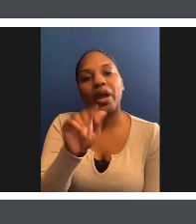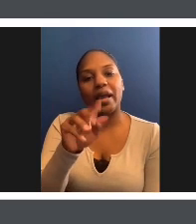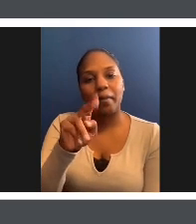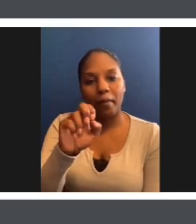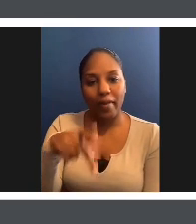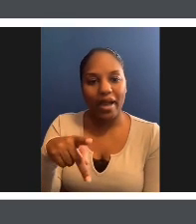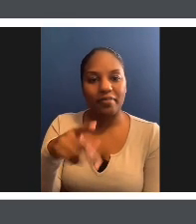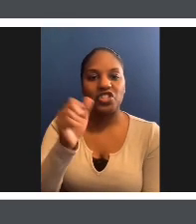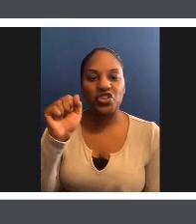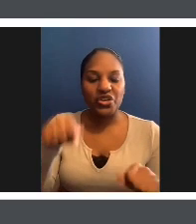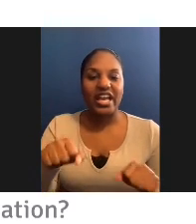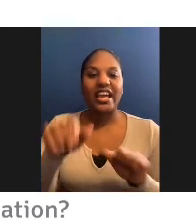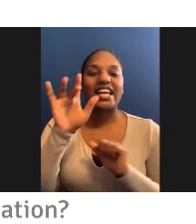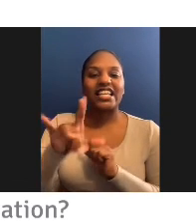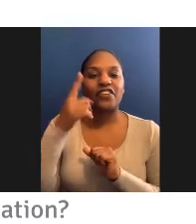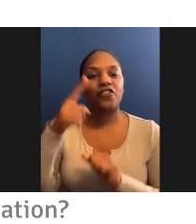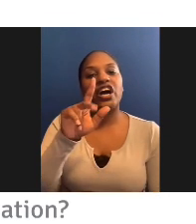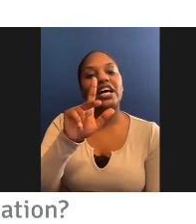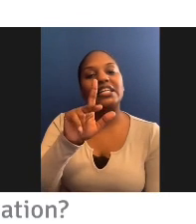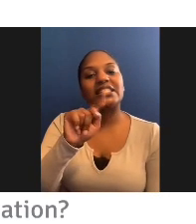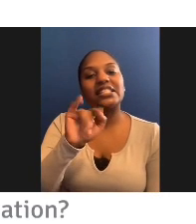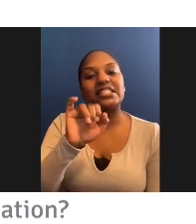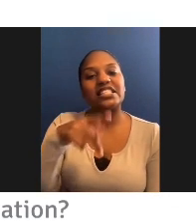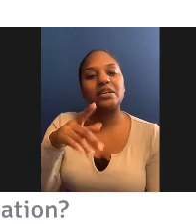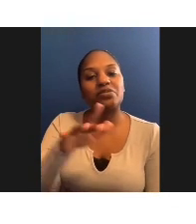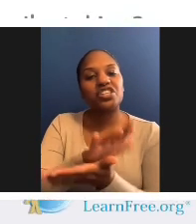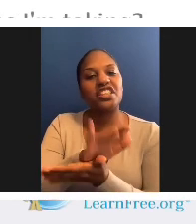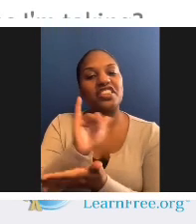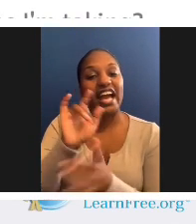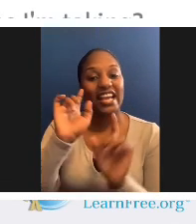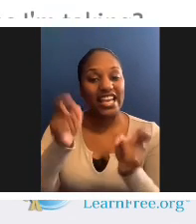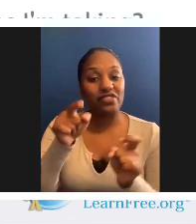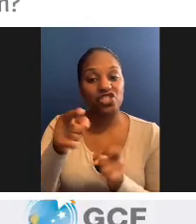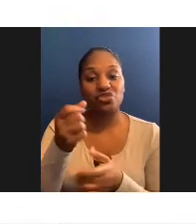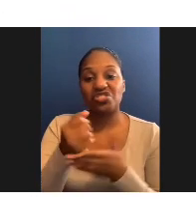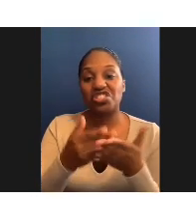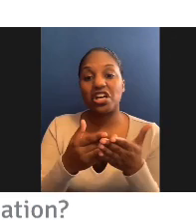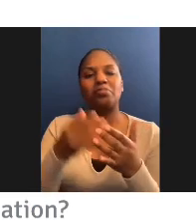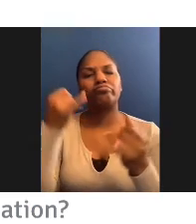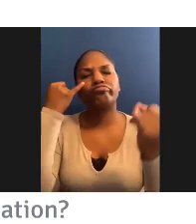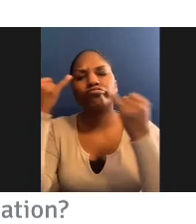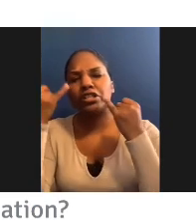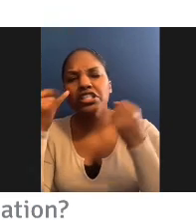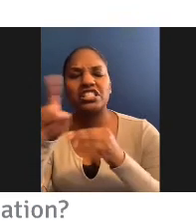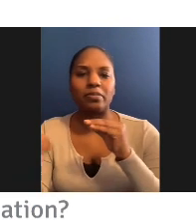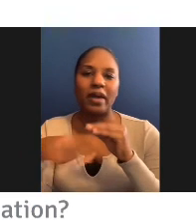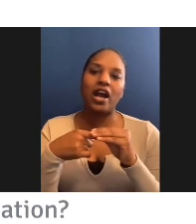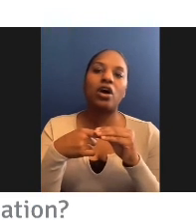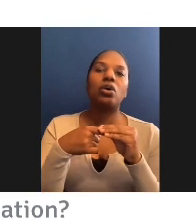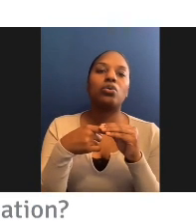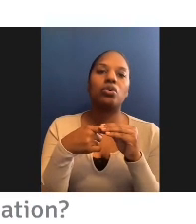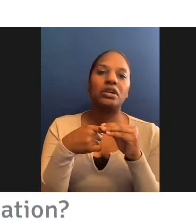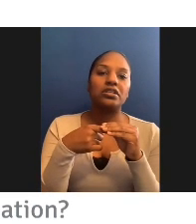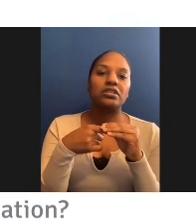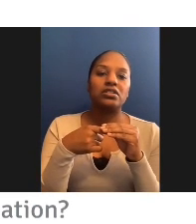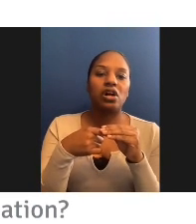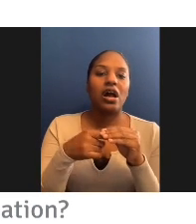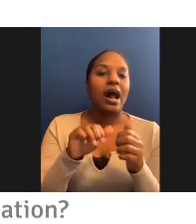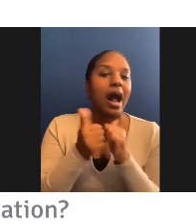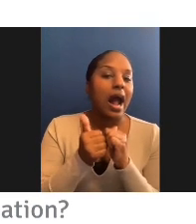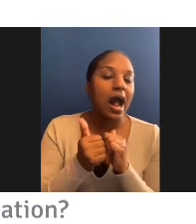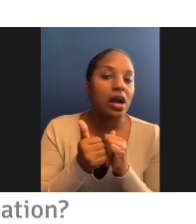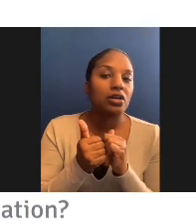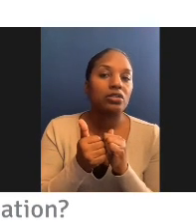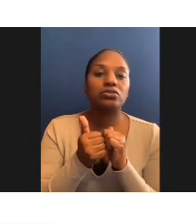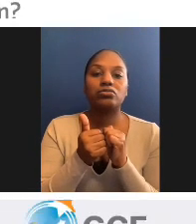tip sheet that gives you some ideas about how to